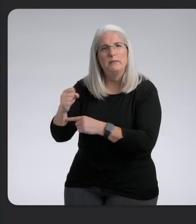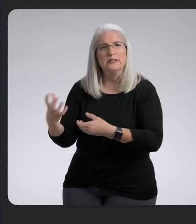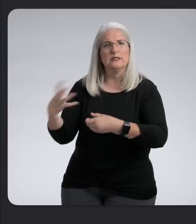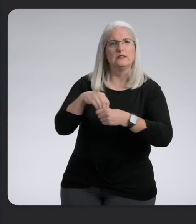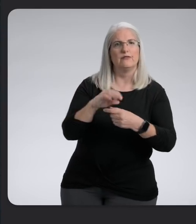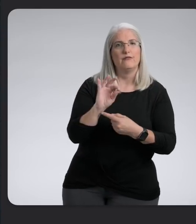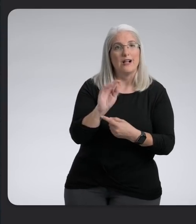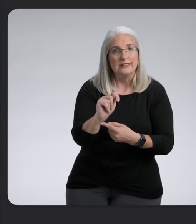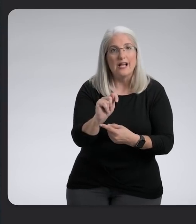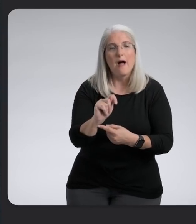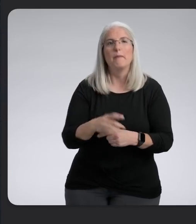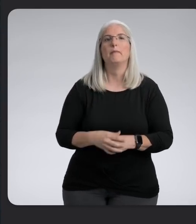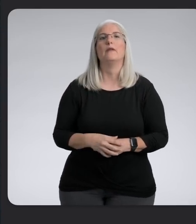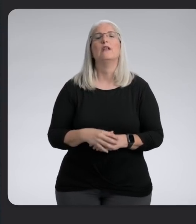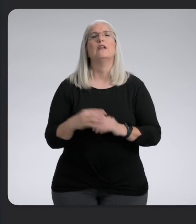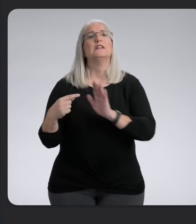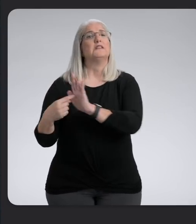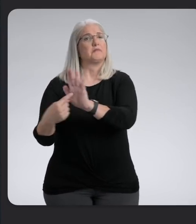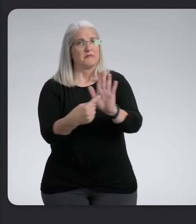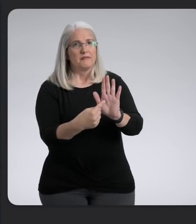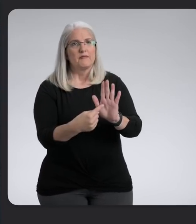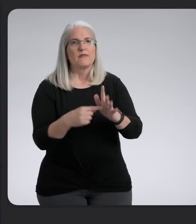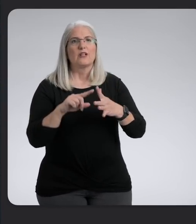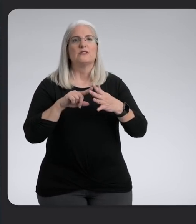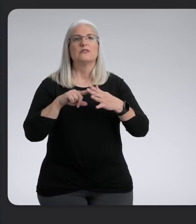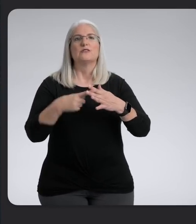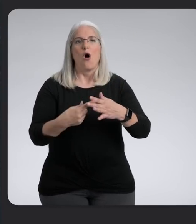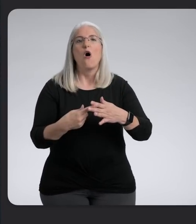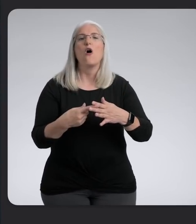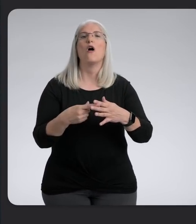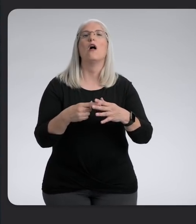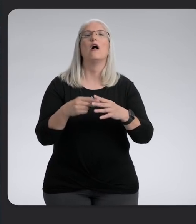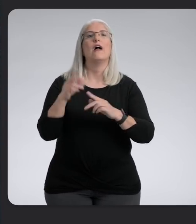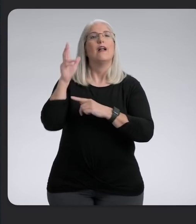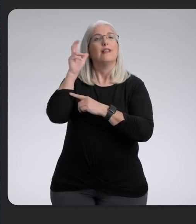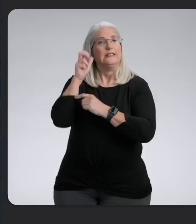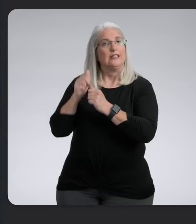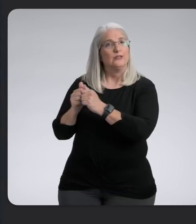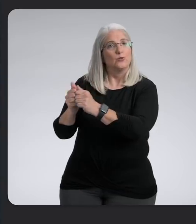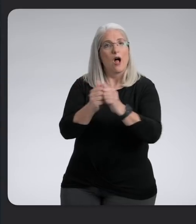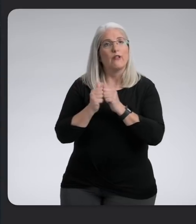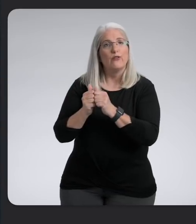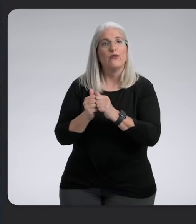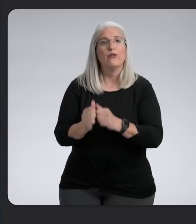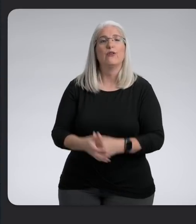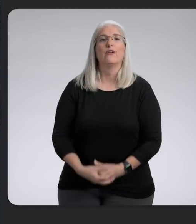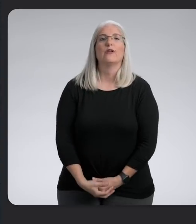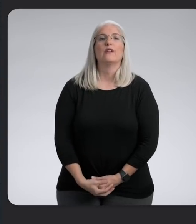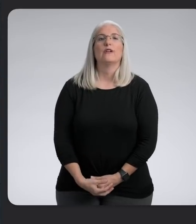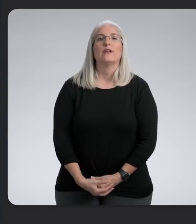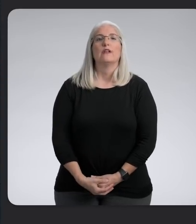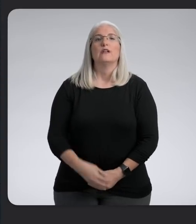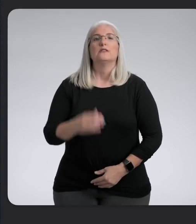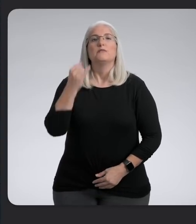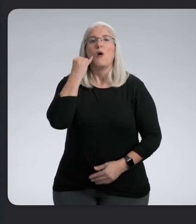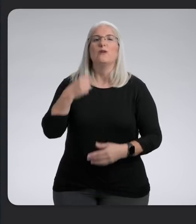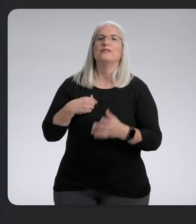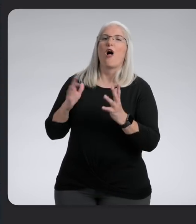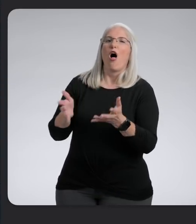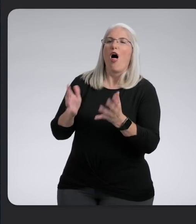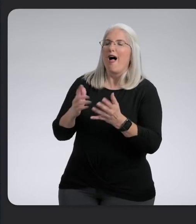works, starting with listening together. Say you're hanging out on a FaceTime, talking about a new album that came out over the